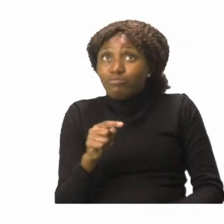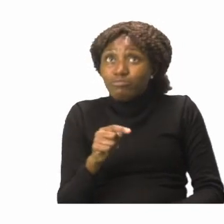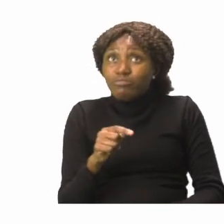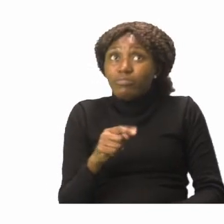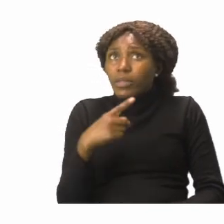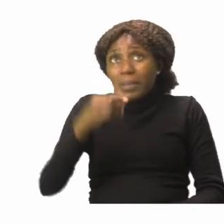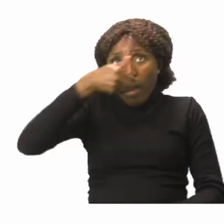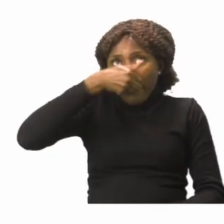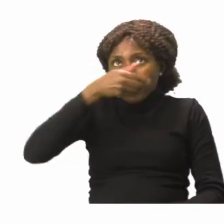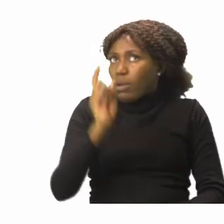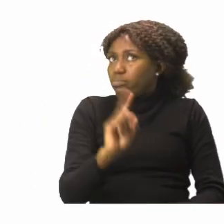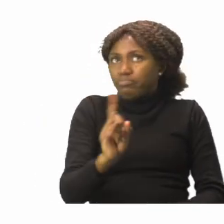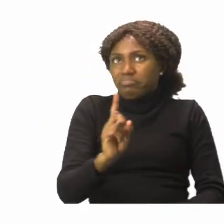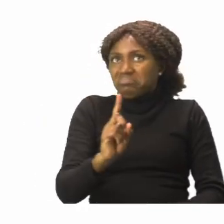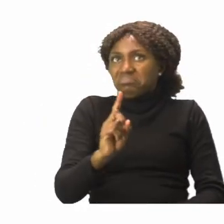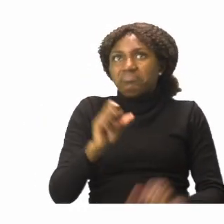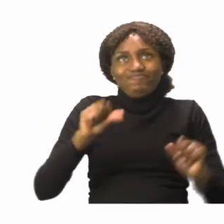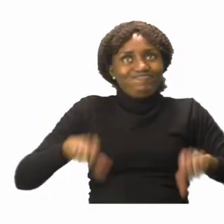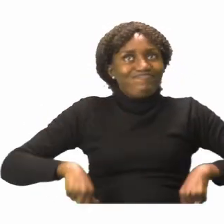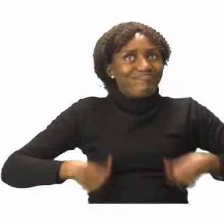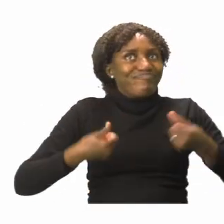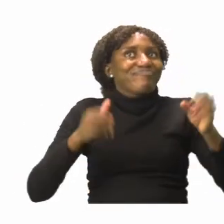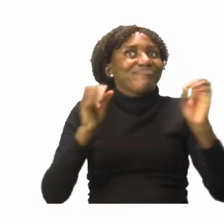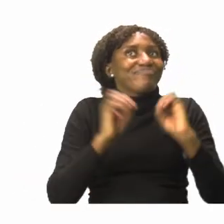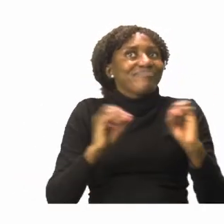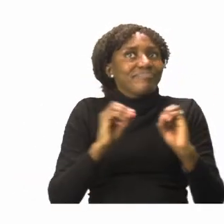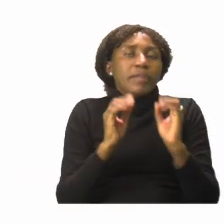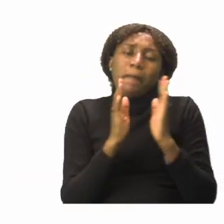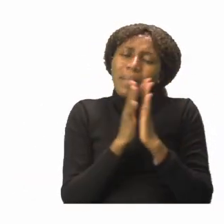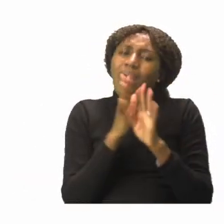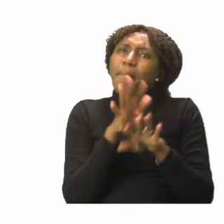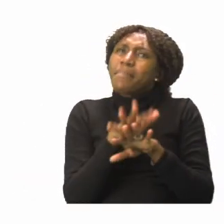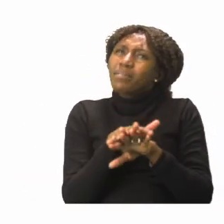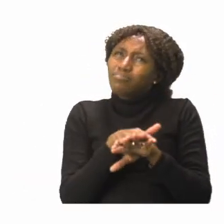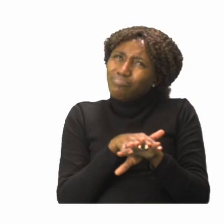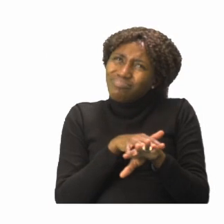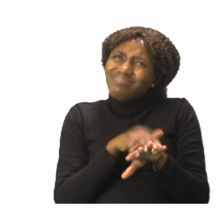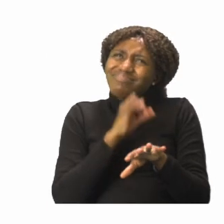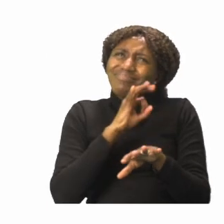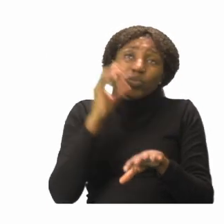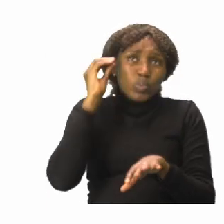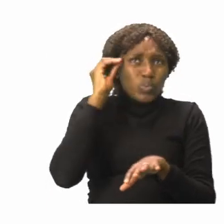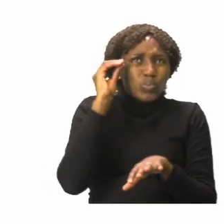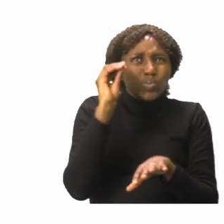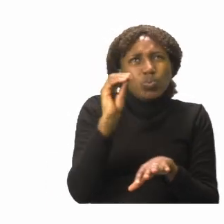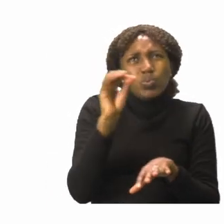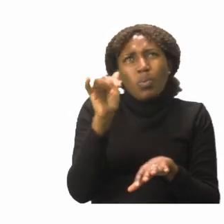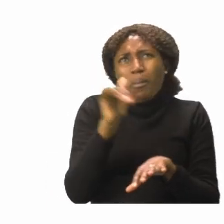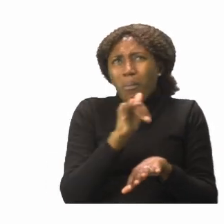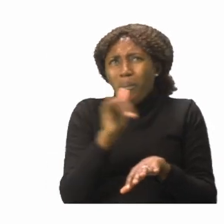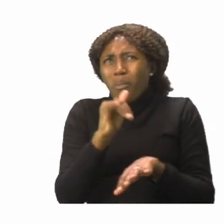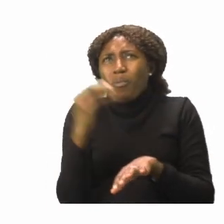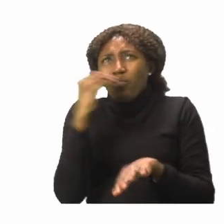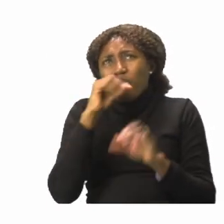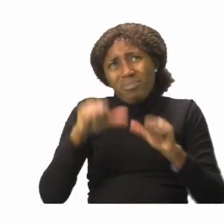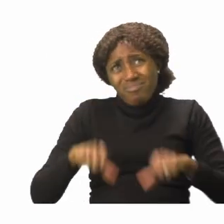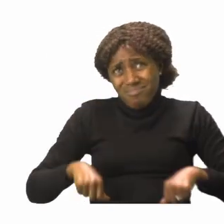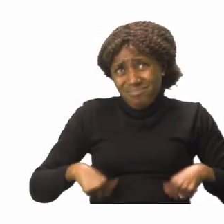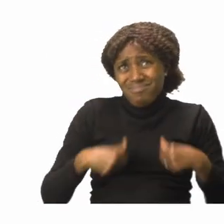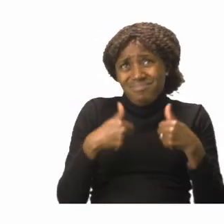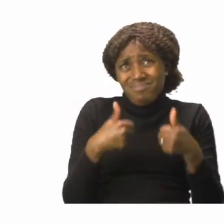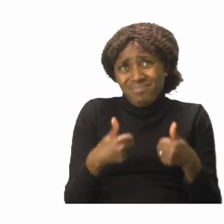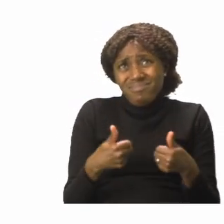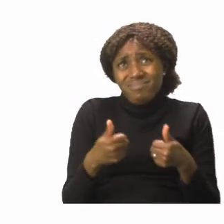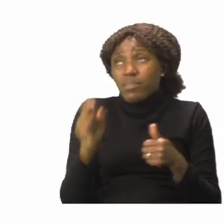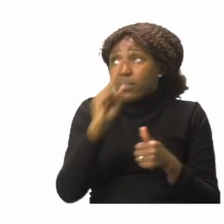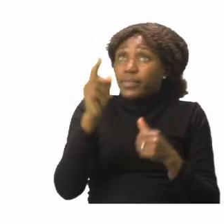the pizza. Take your time with this one. If you're not sure which foods are there, you can